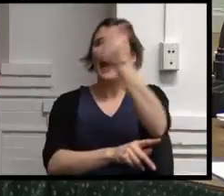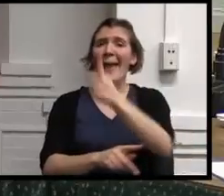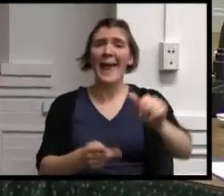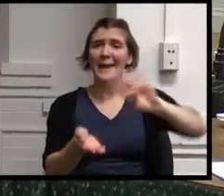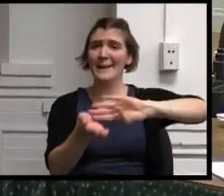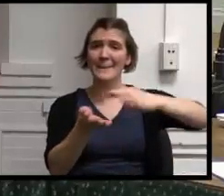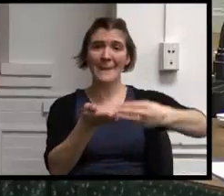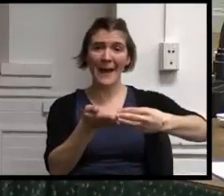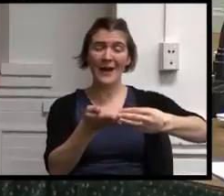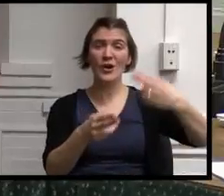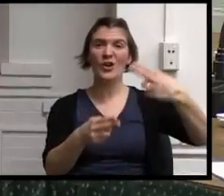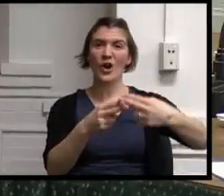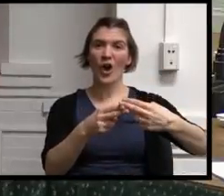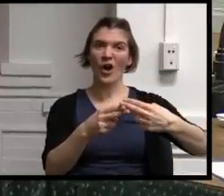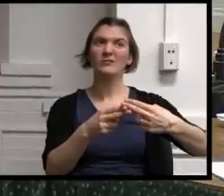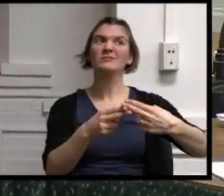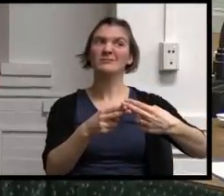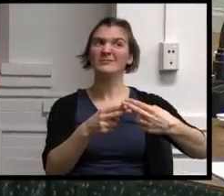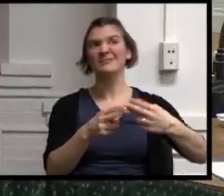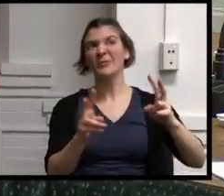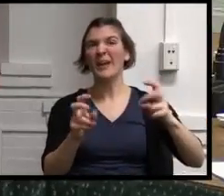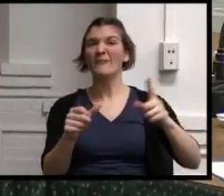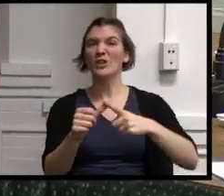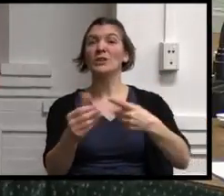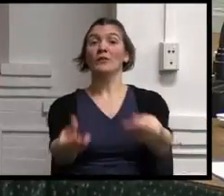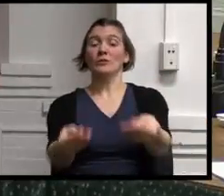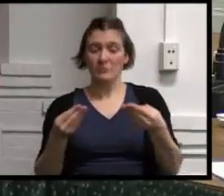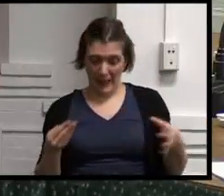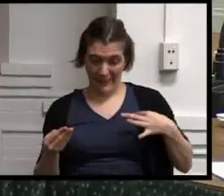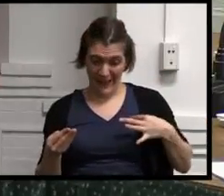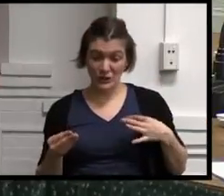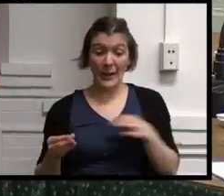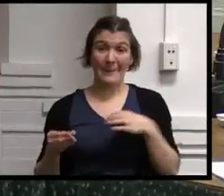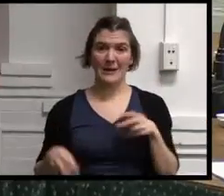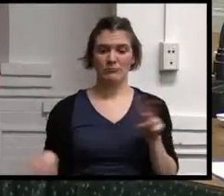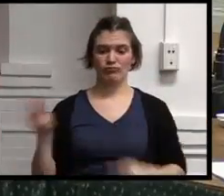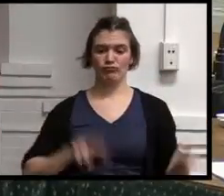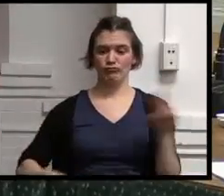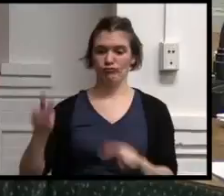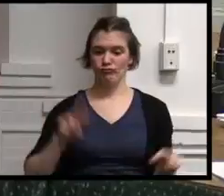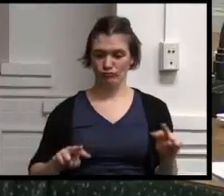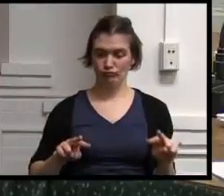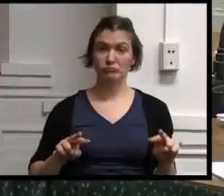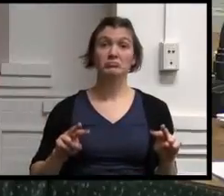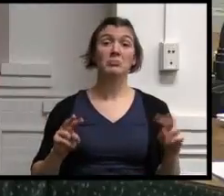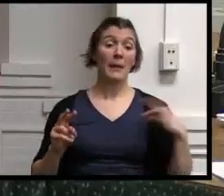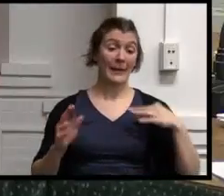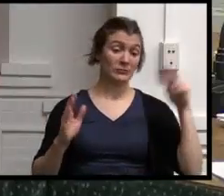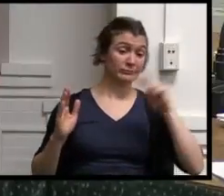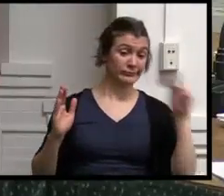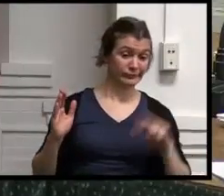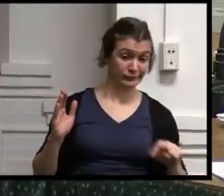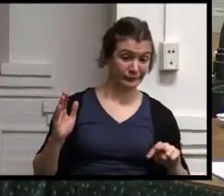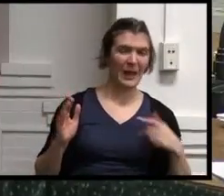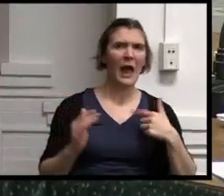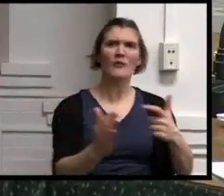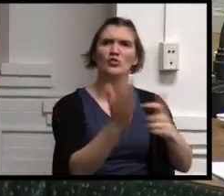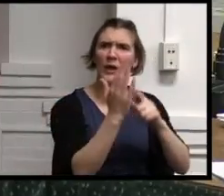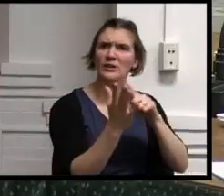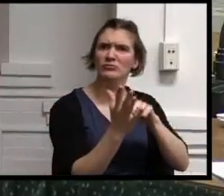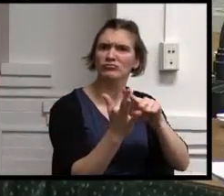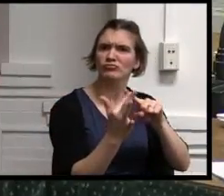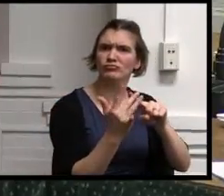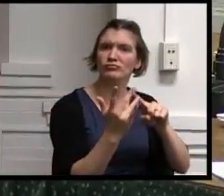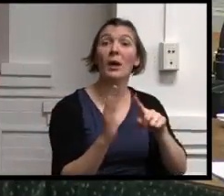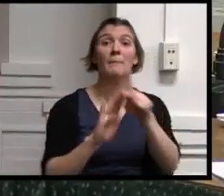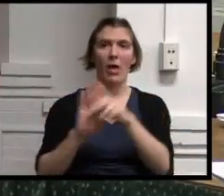are considered first by a committee that reviews the applications against a set of criteria that are set